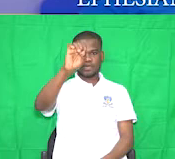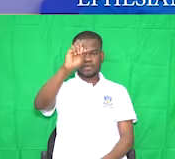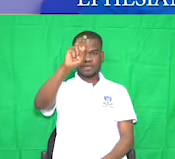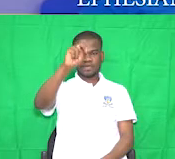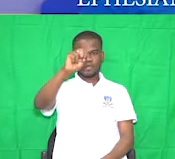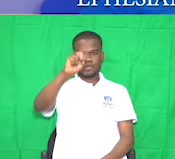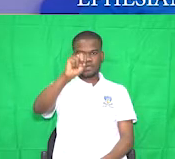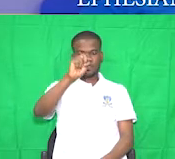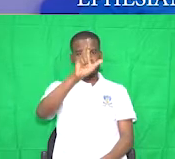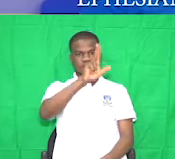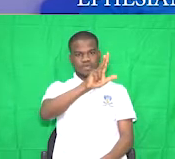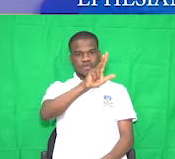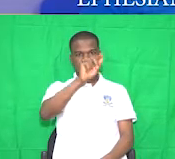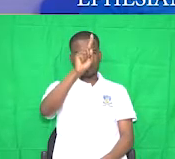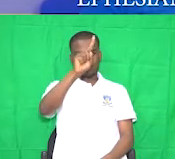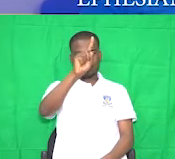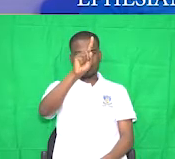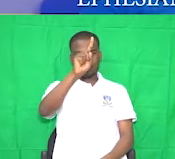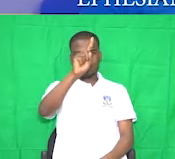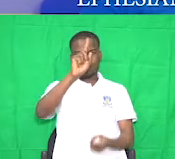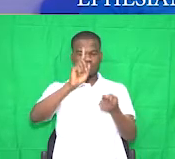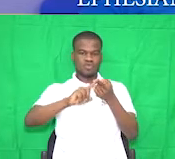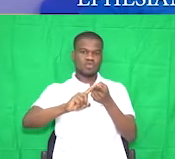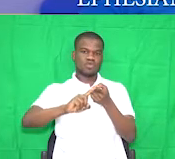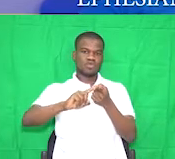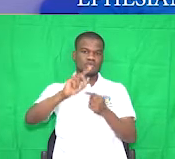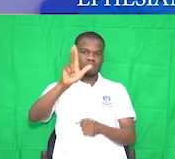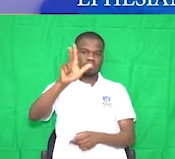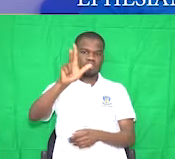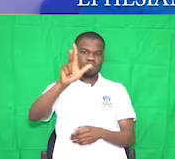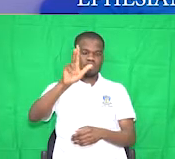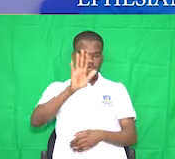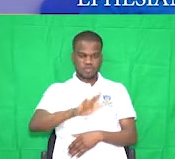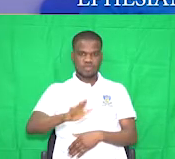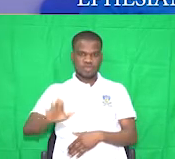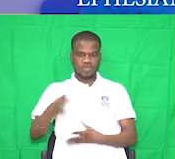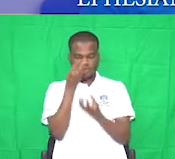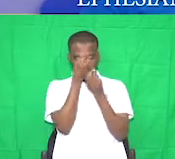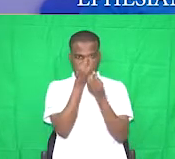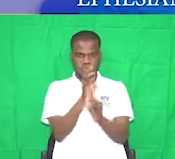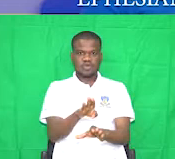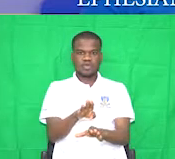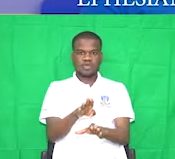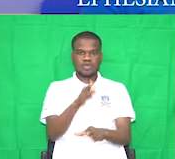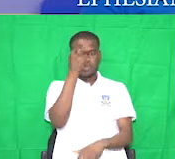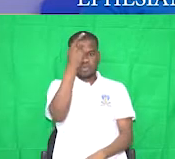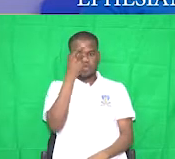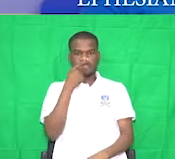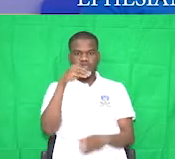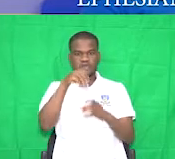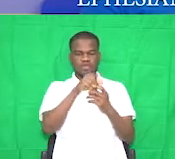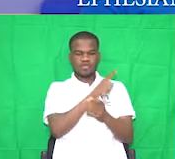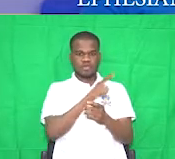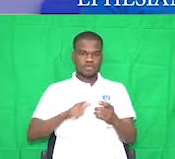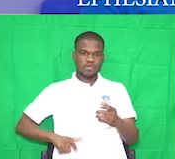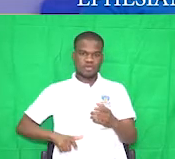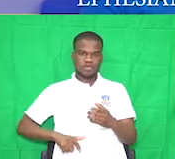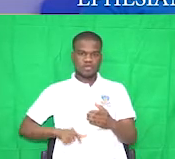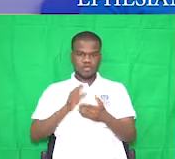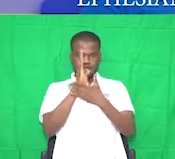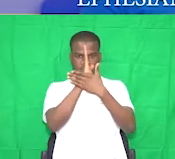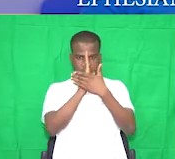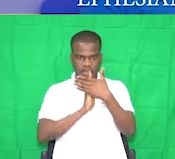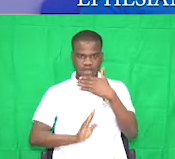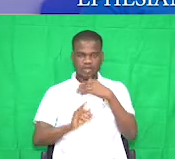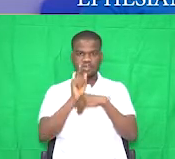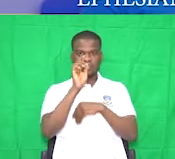to 3. Children, obey your parents in the Lord, for this is right. Honor your father and